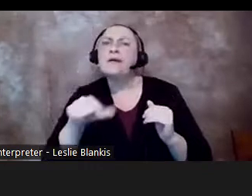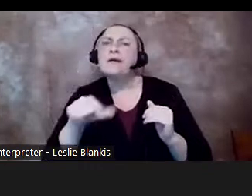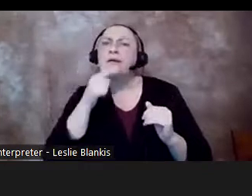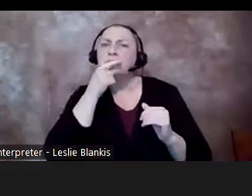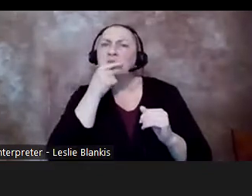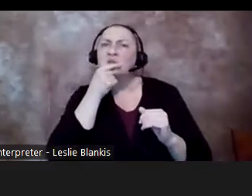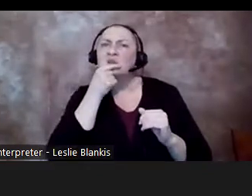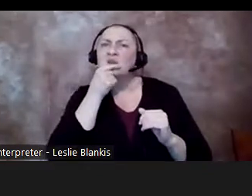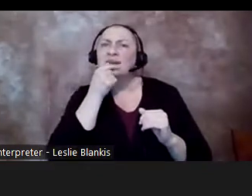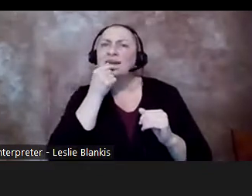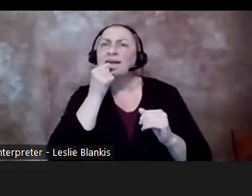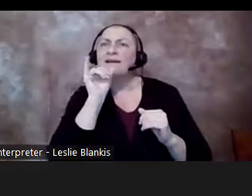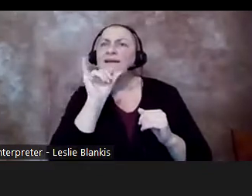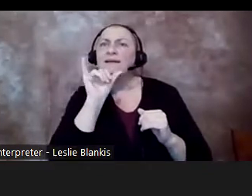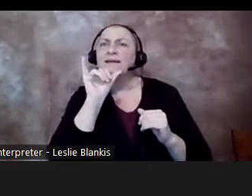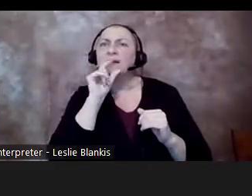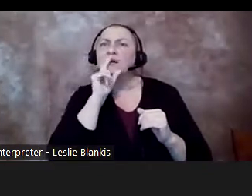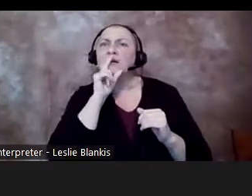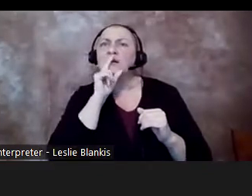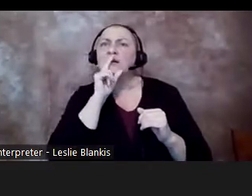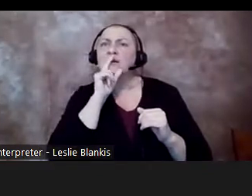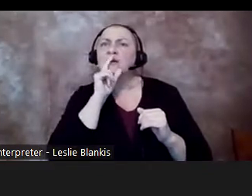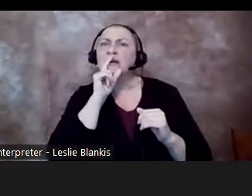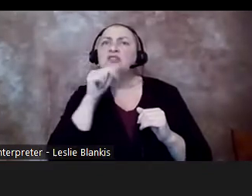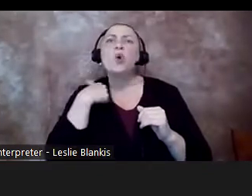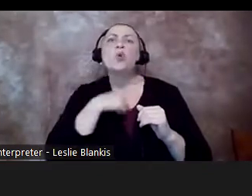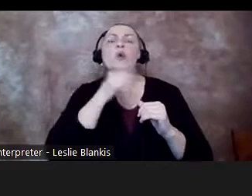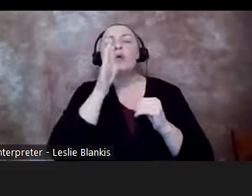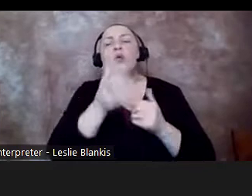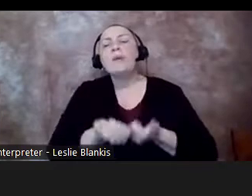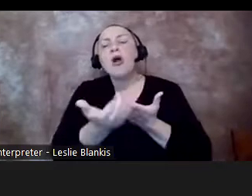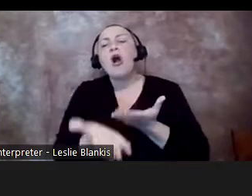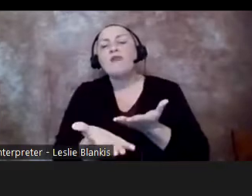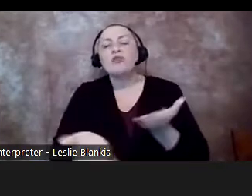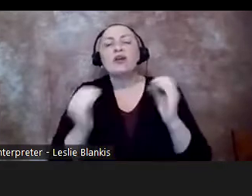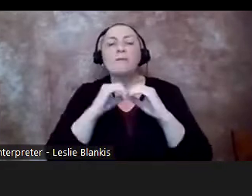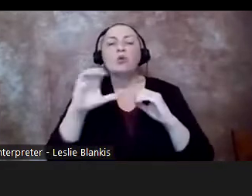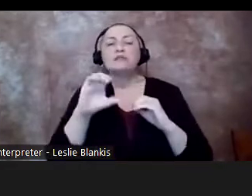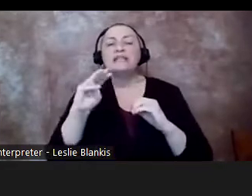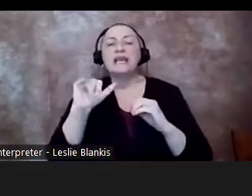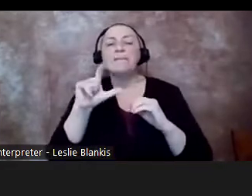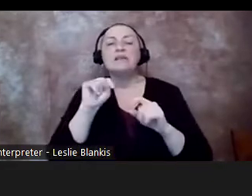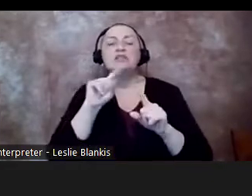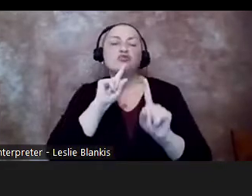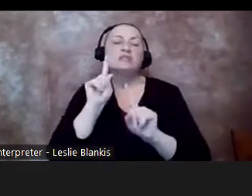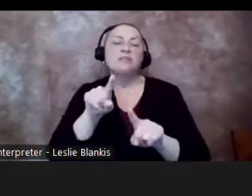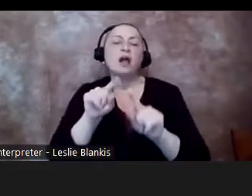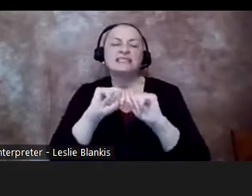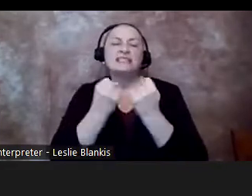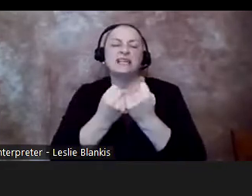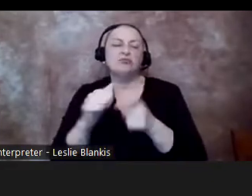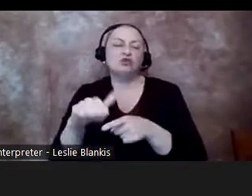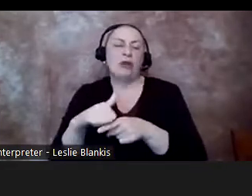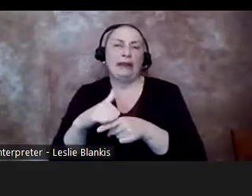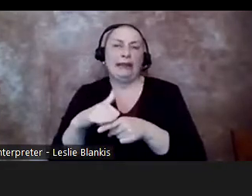All right, we are going to be offering some more CMIST response teams trainings. Again, we